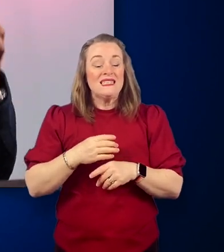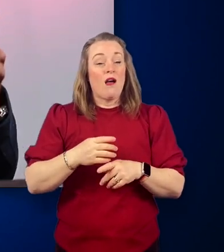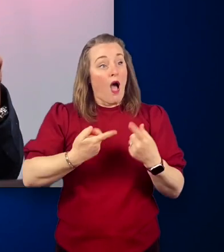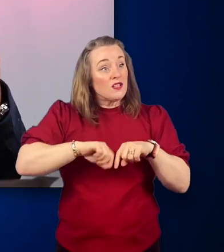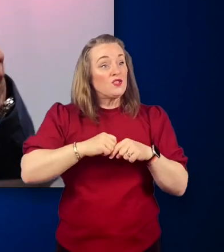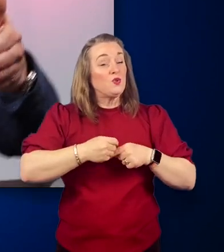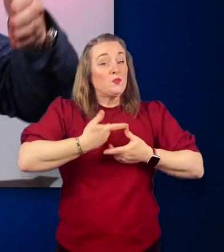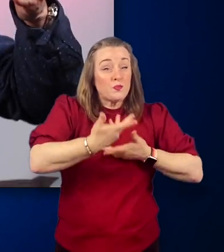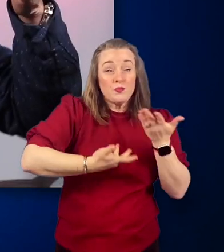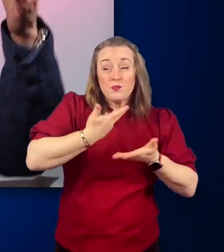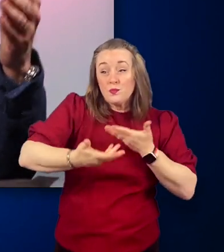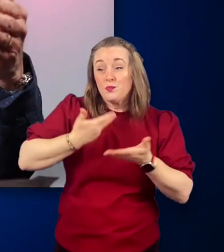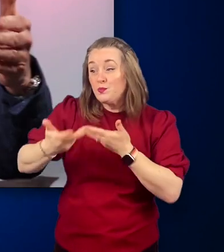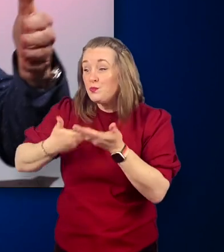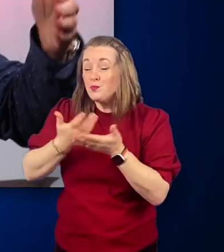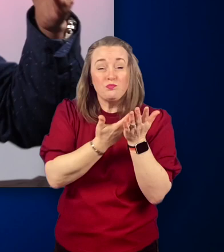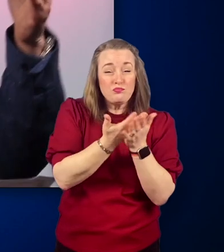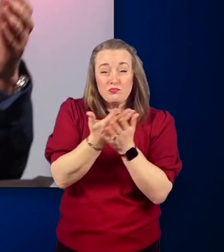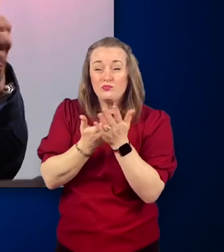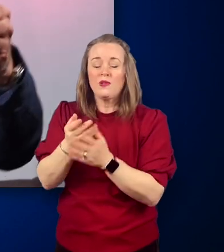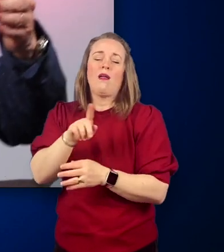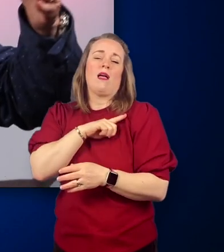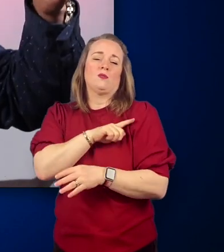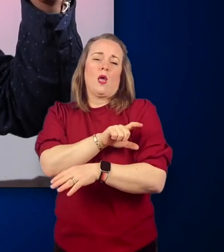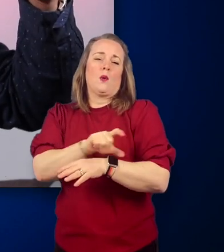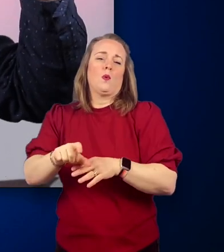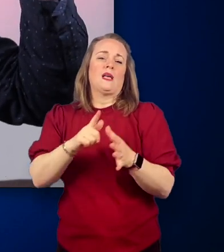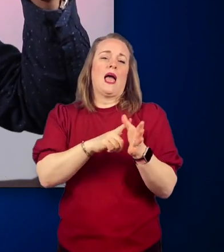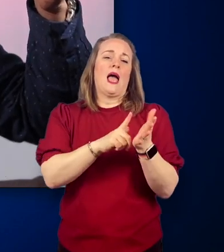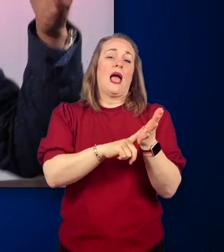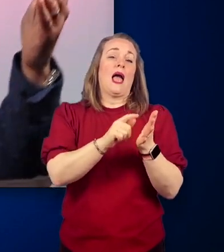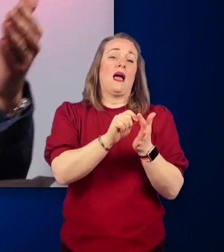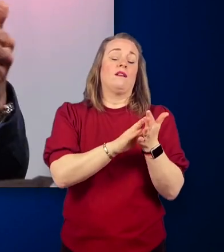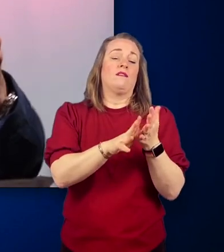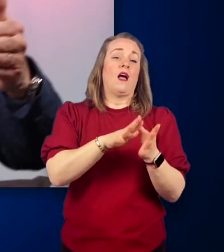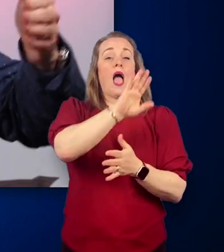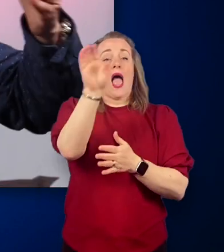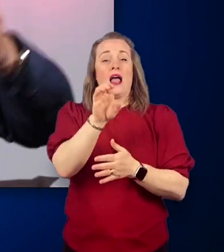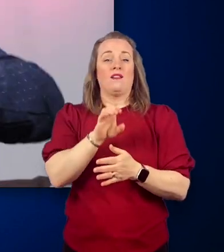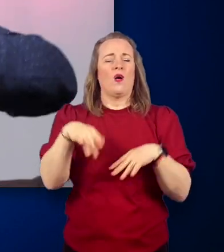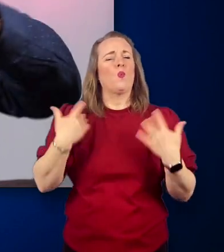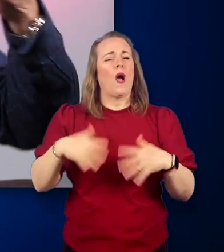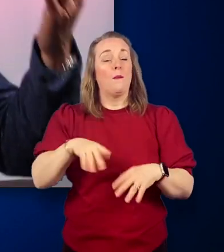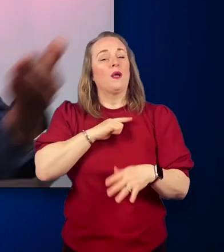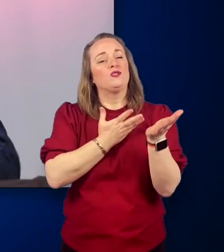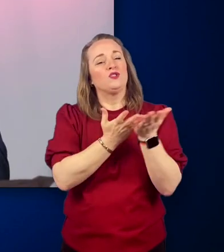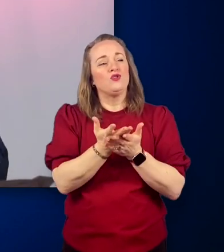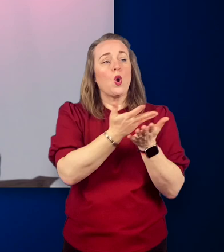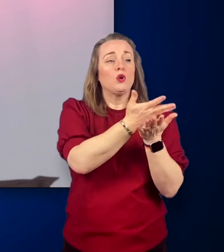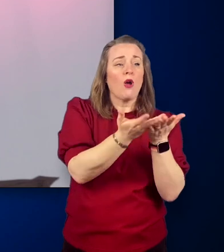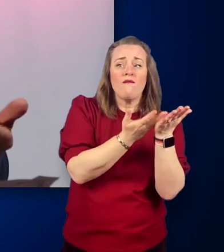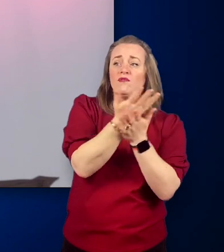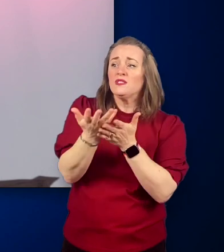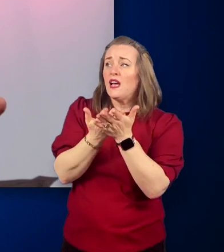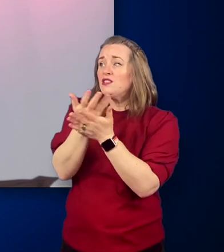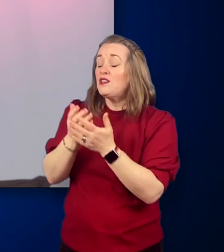sit alongside people. That's why Alpha's so amazing, Christianity Explored. It's in conversation, do you want